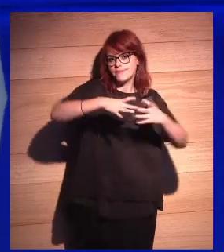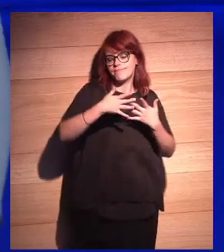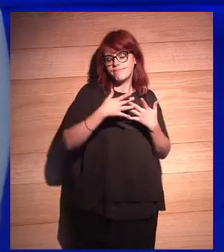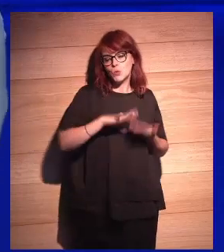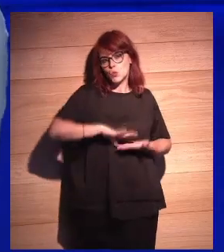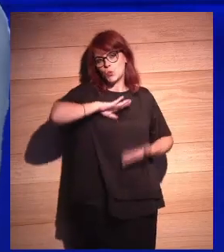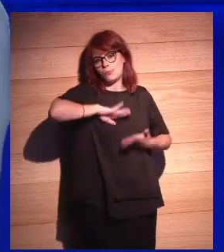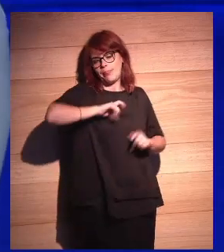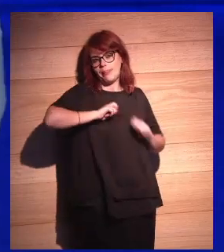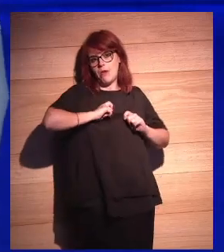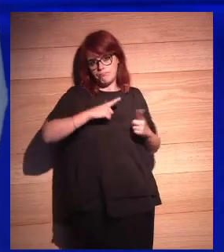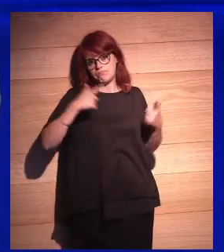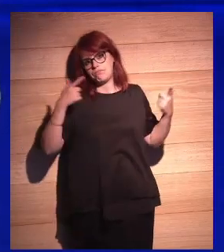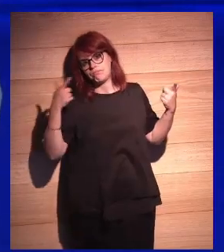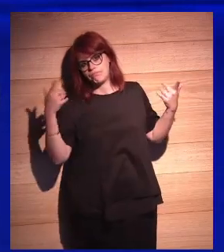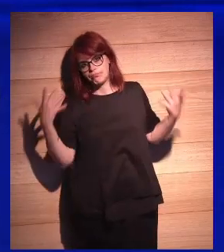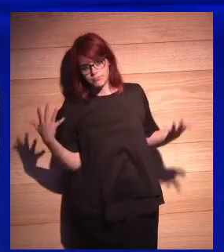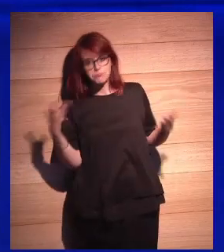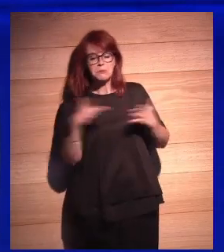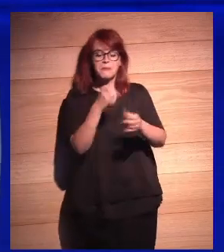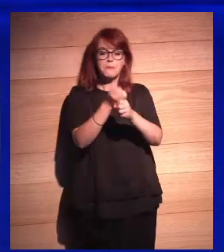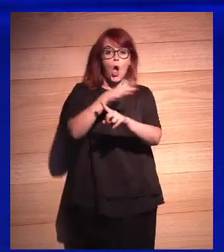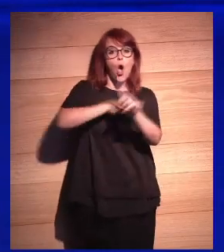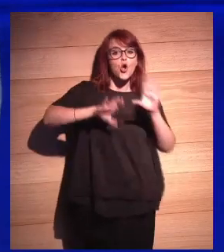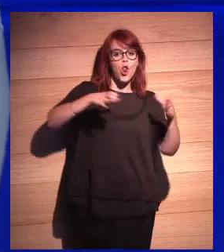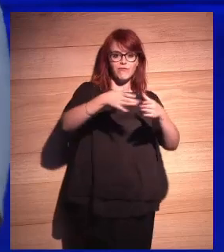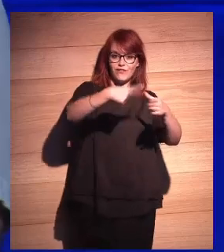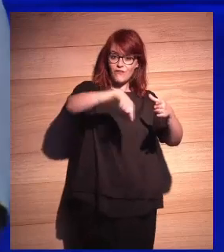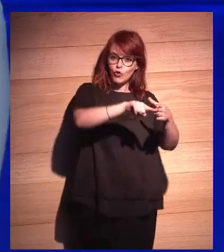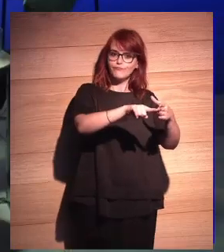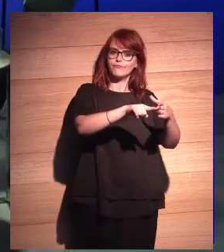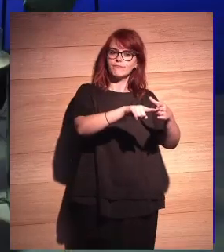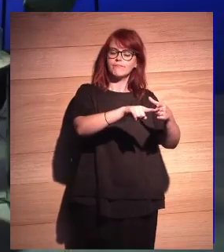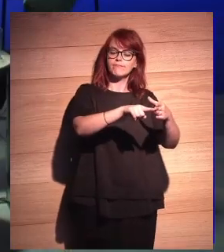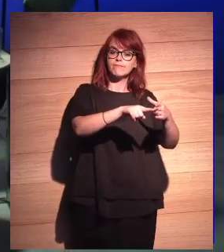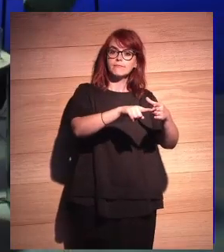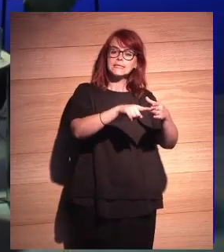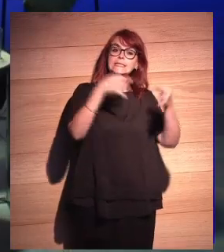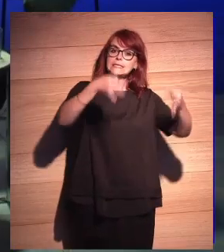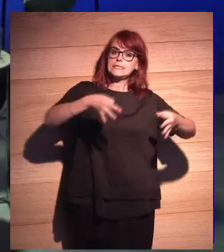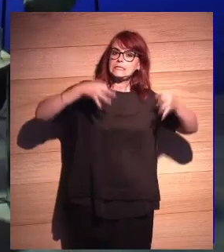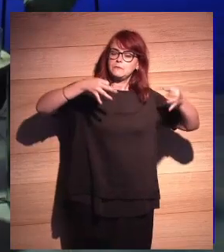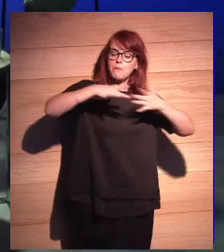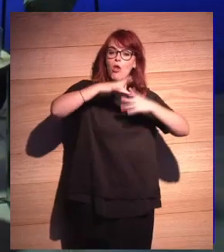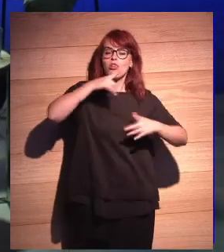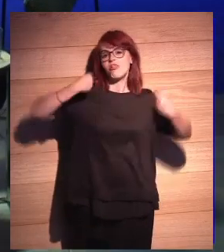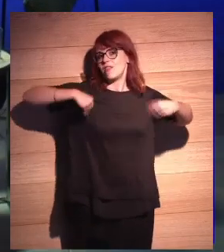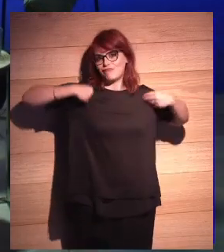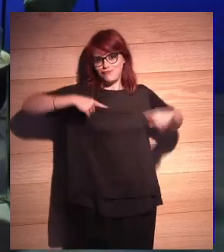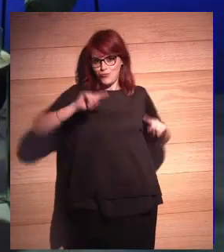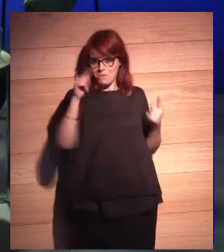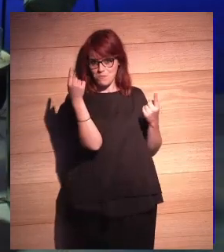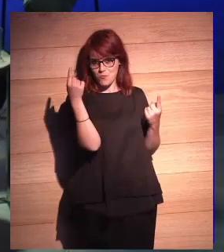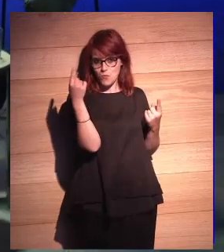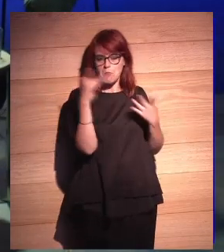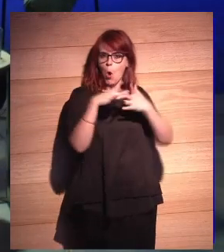for entertainment but also for other purposes, let's say more useful or